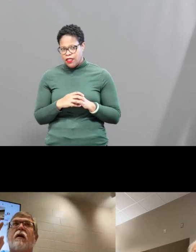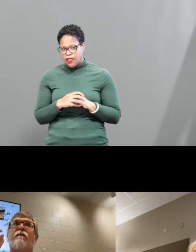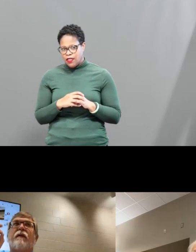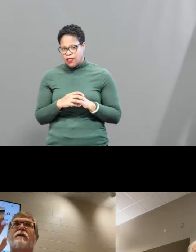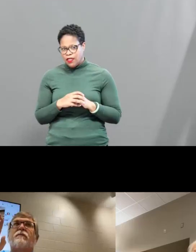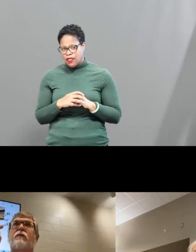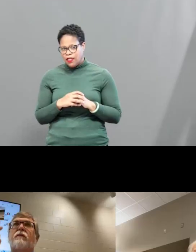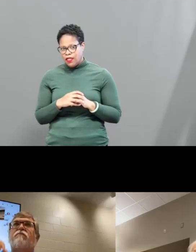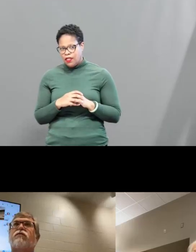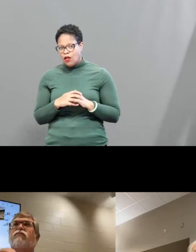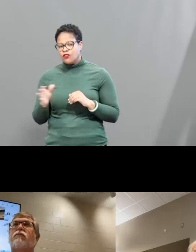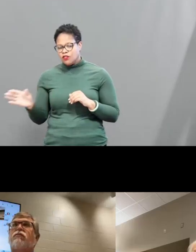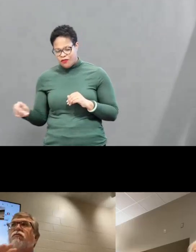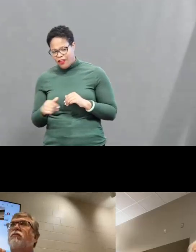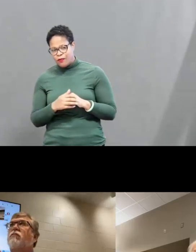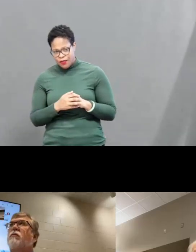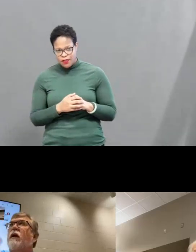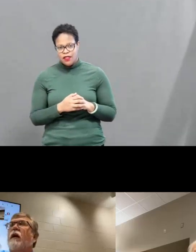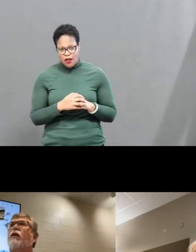Facebook,